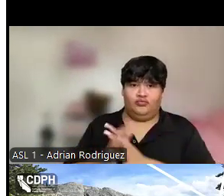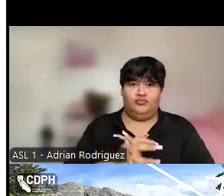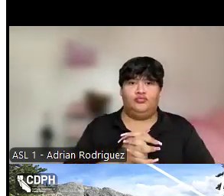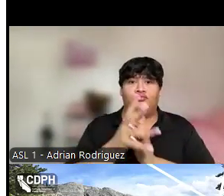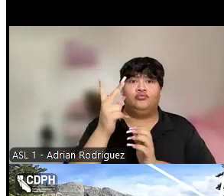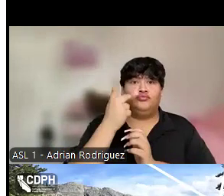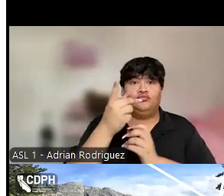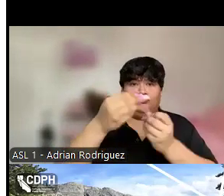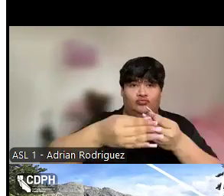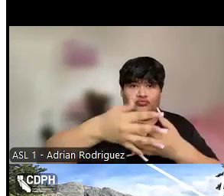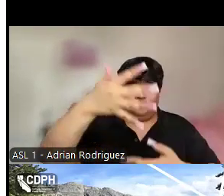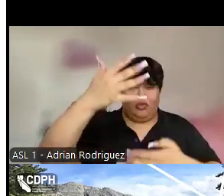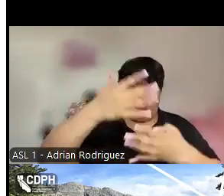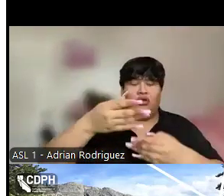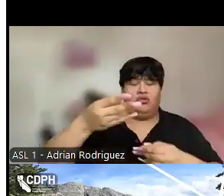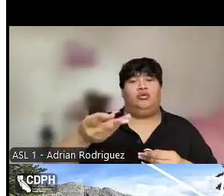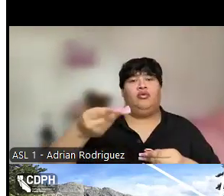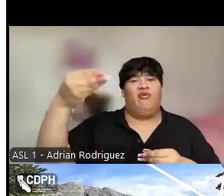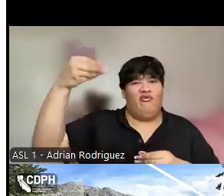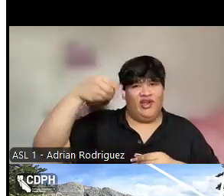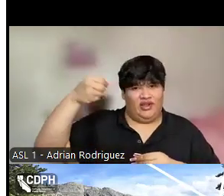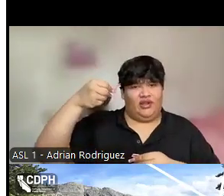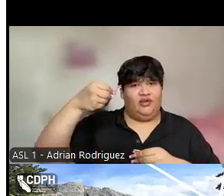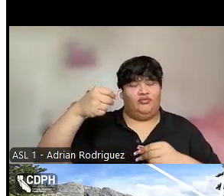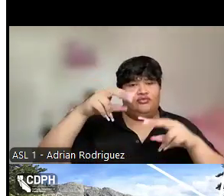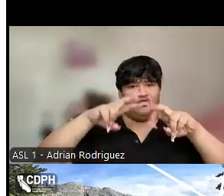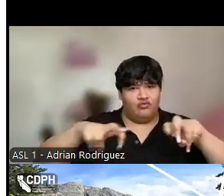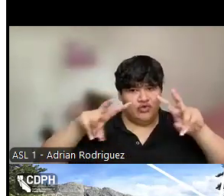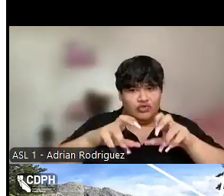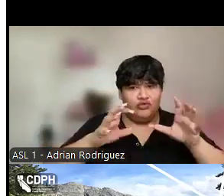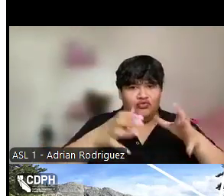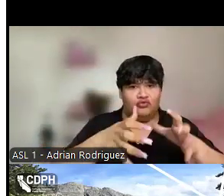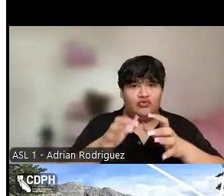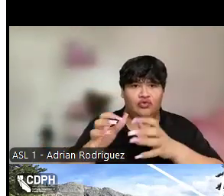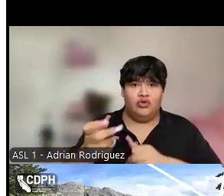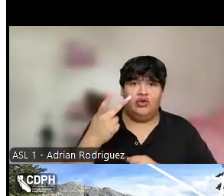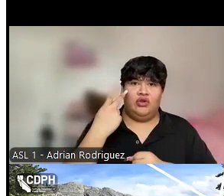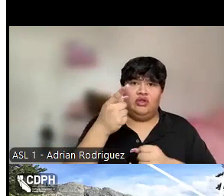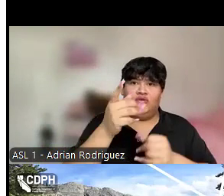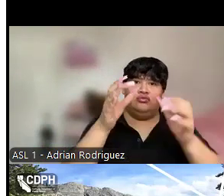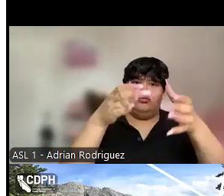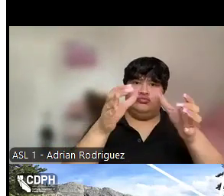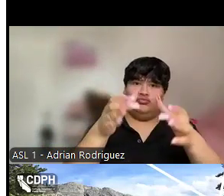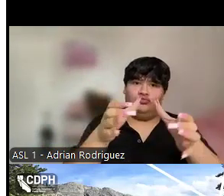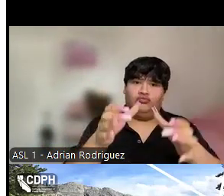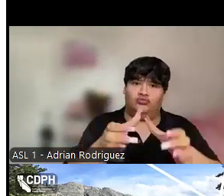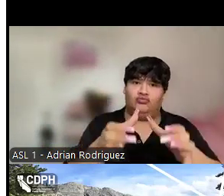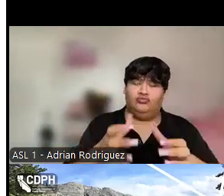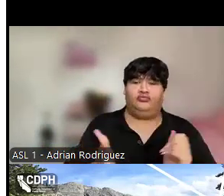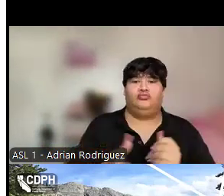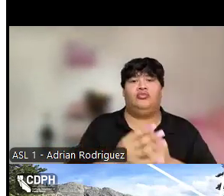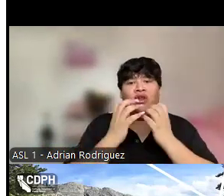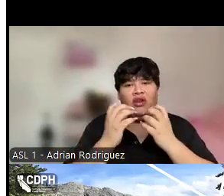So here are the 7 research projects. So we have studies ranging from risk prediction to screening to